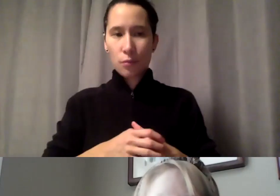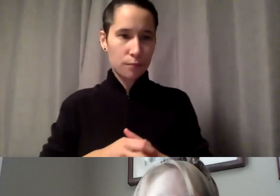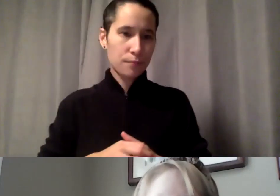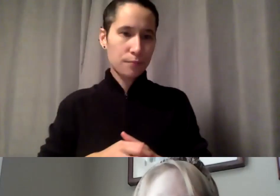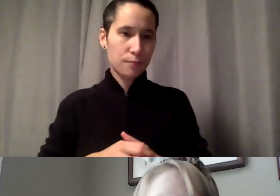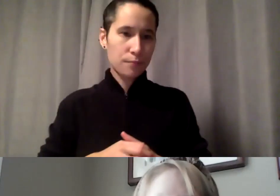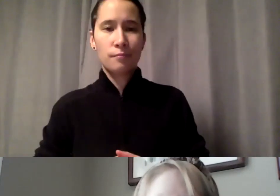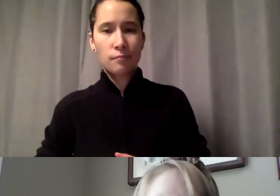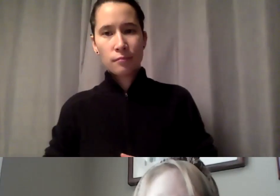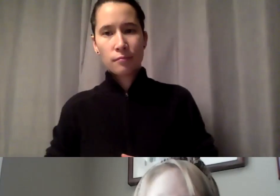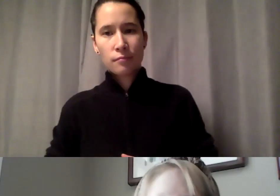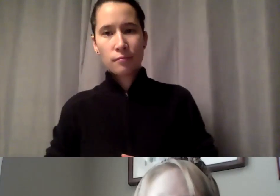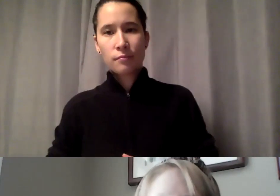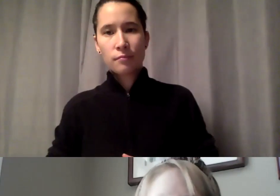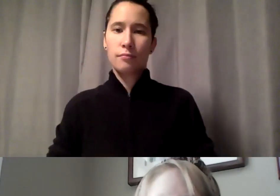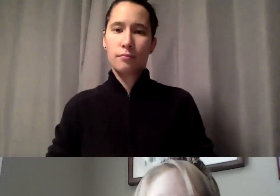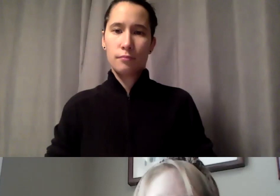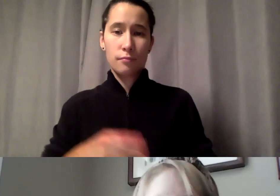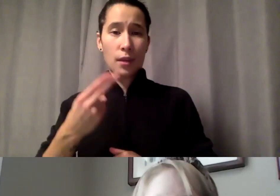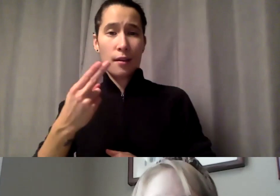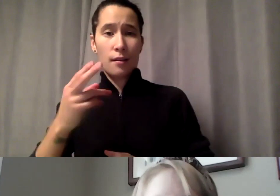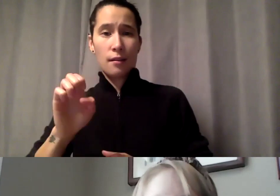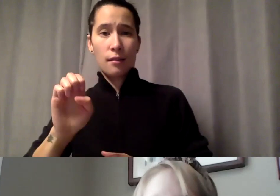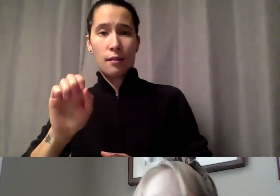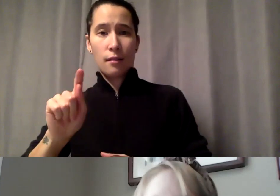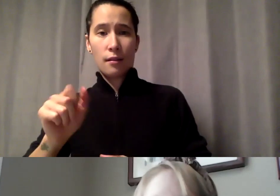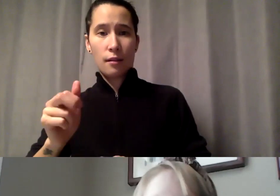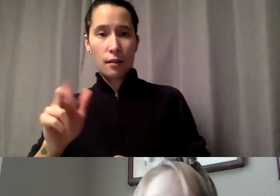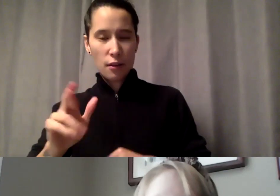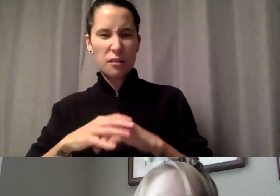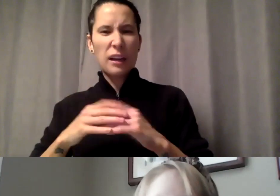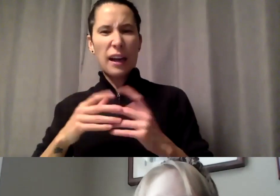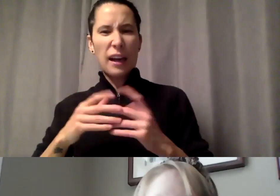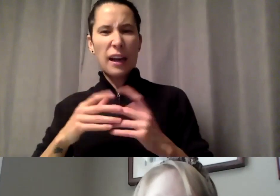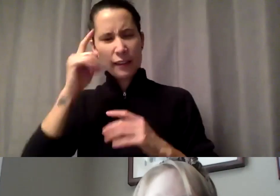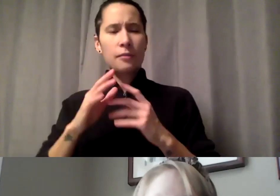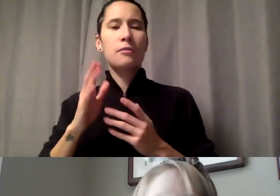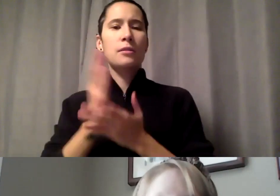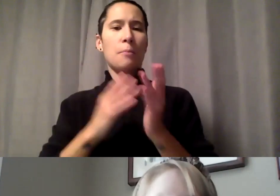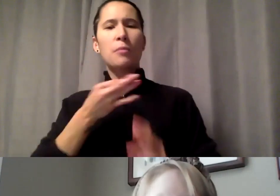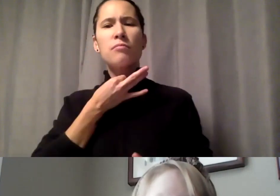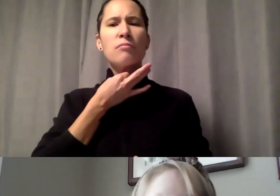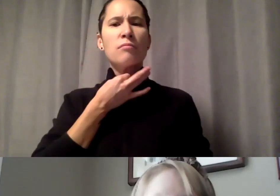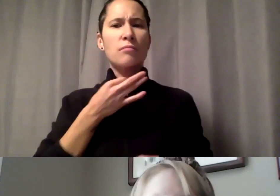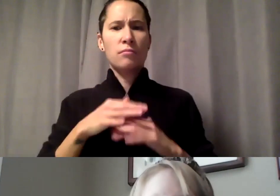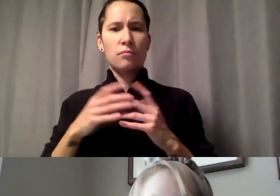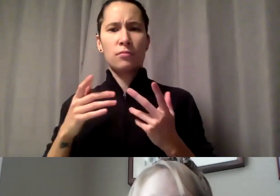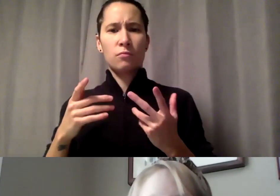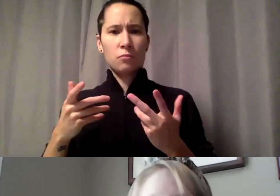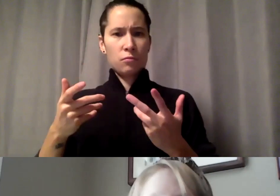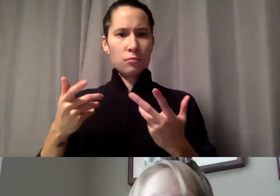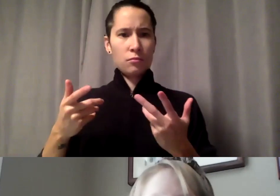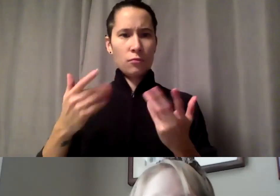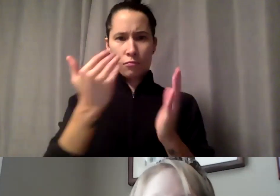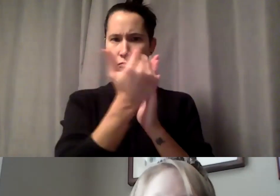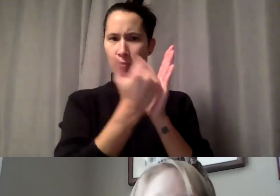know. Yeah. Okay, that's yeah, and there's some additional curiosity, I think, about what are the eligibility per